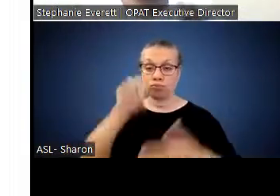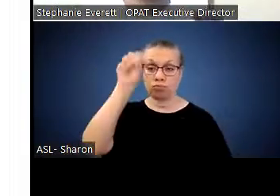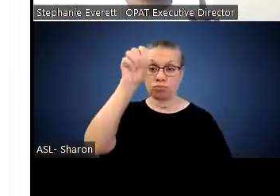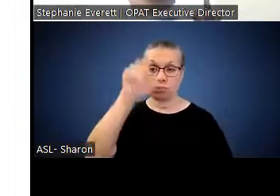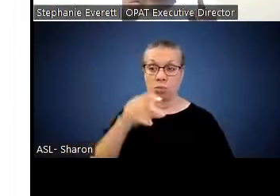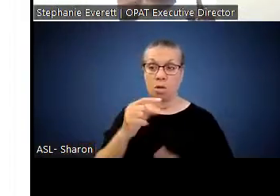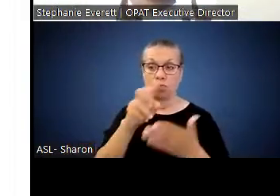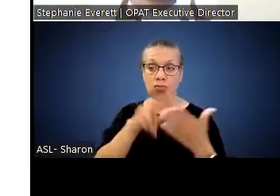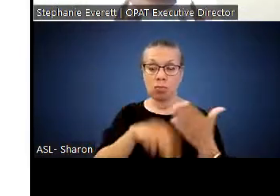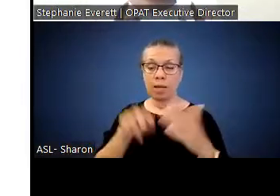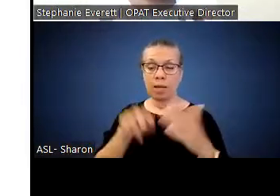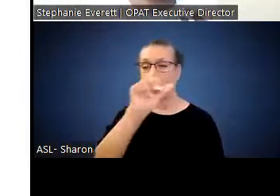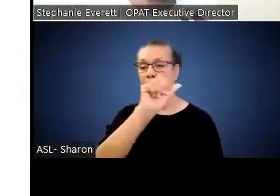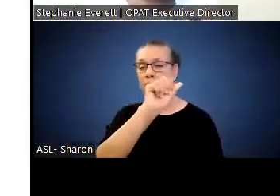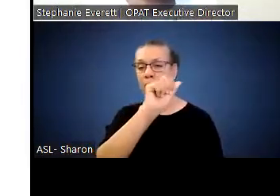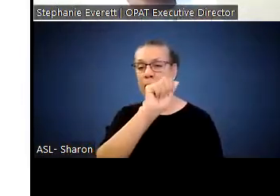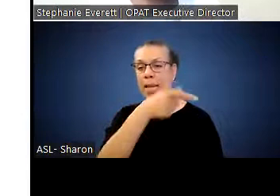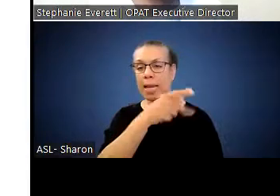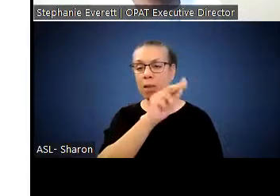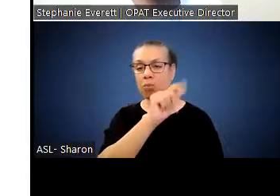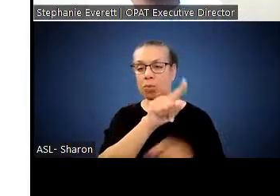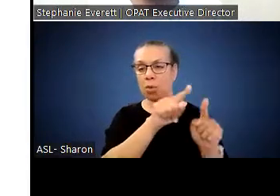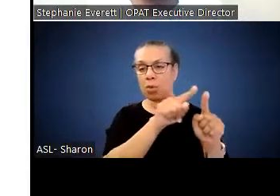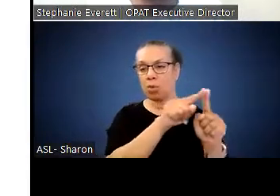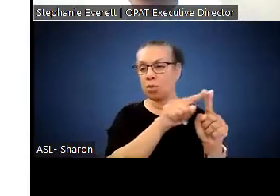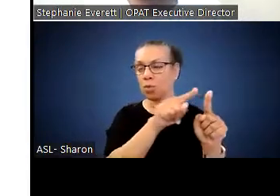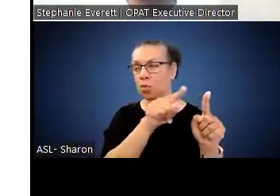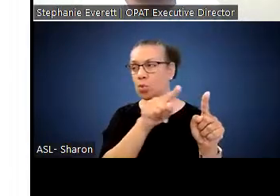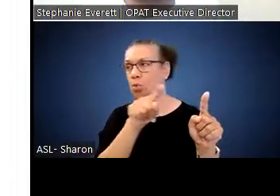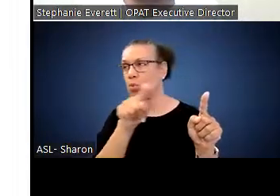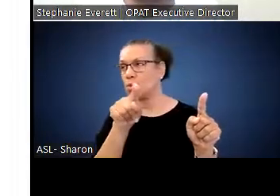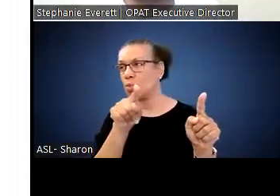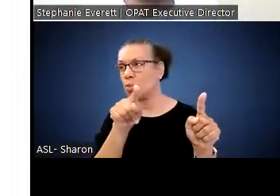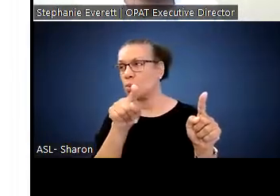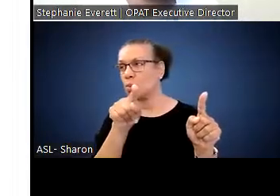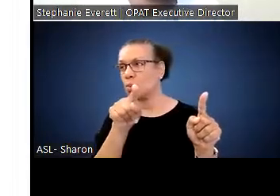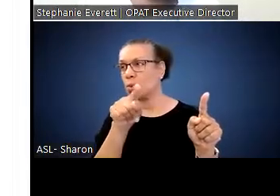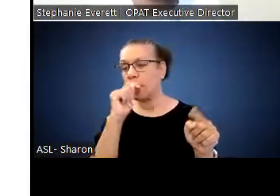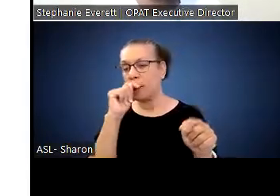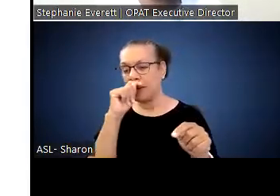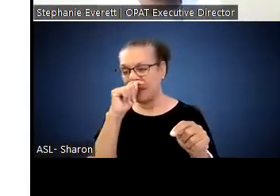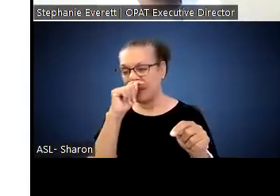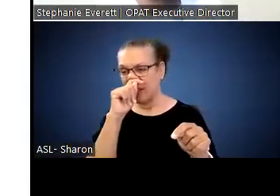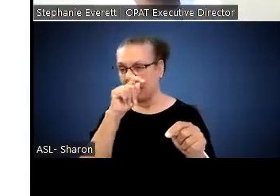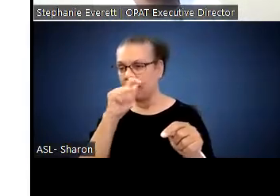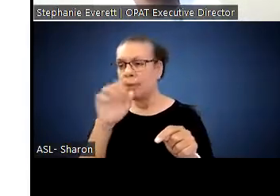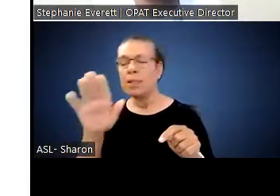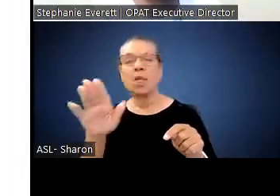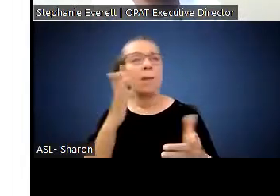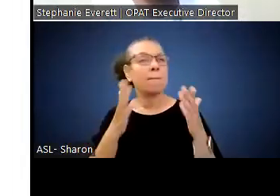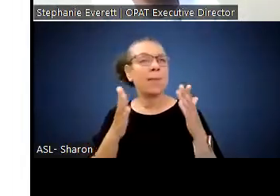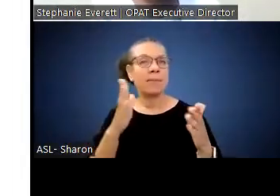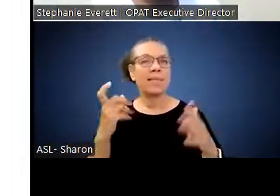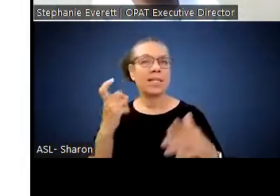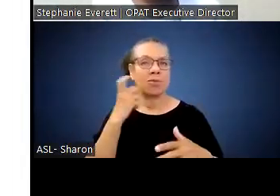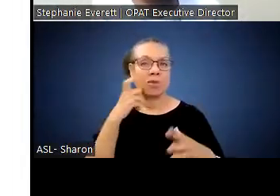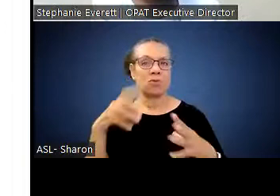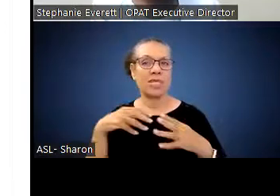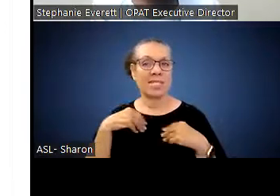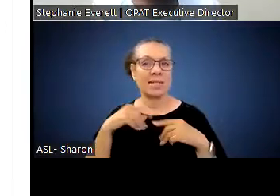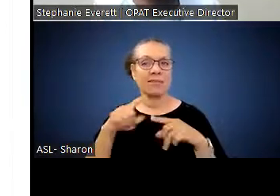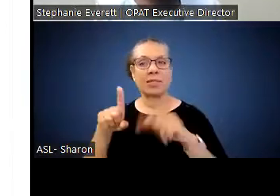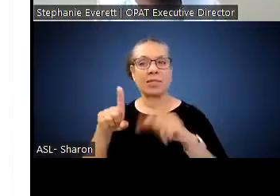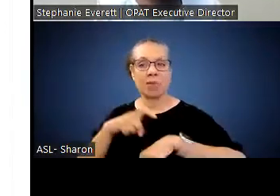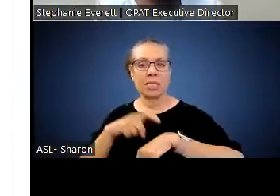from April through, hold on, let me make sure. Okay, all right. So that, yeah, so that okay. may have just been received in a different time